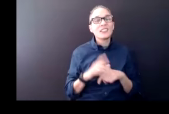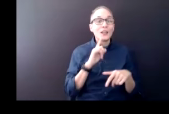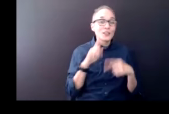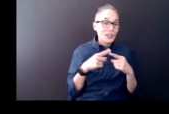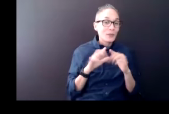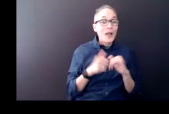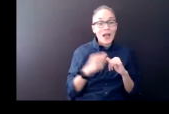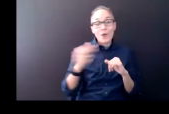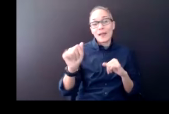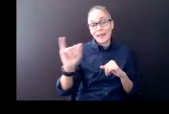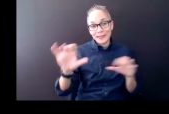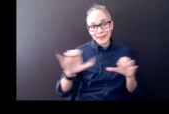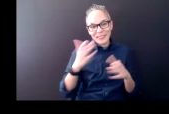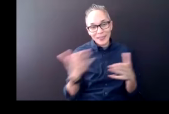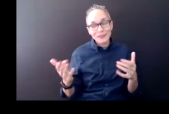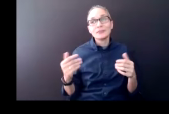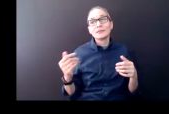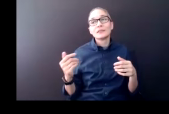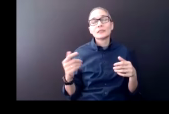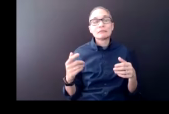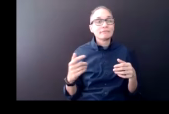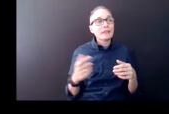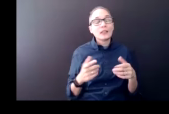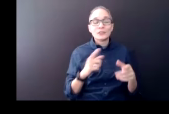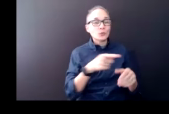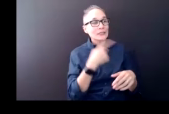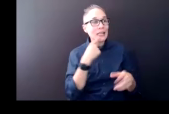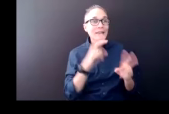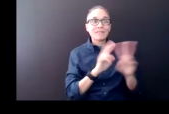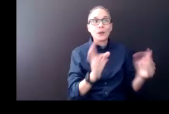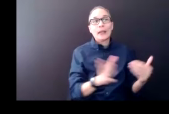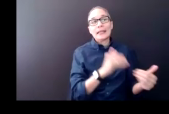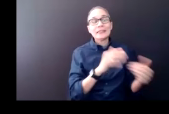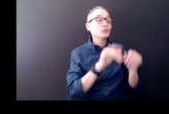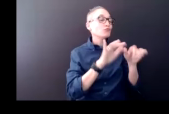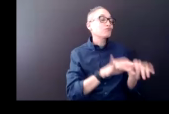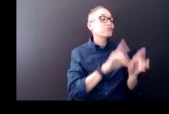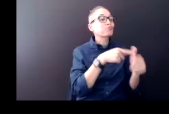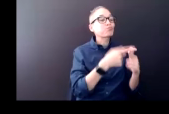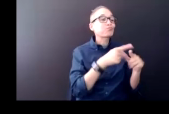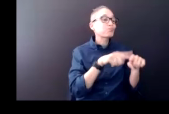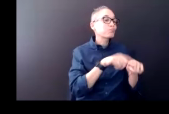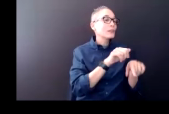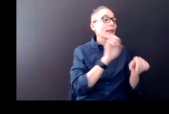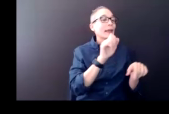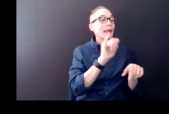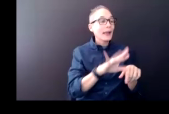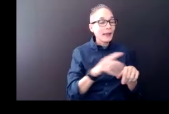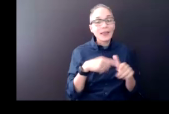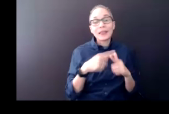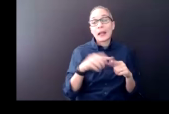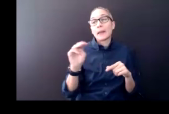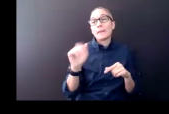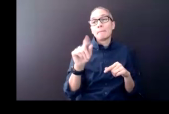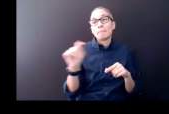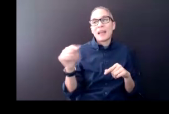how AI does certain things, very easily for them, is what you're saying. It's easy for them to do. And then Matt had a good comment about